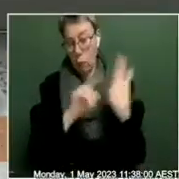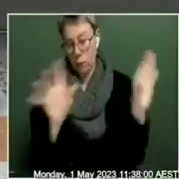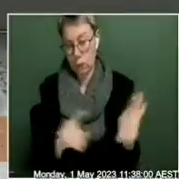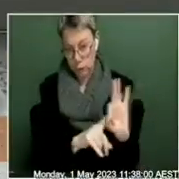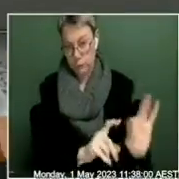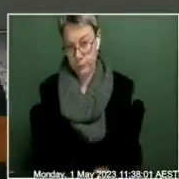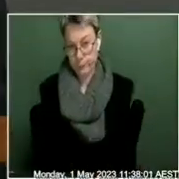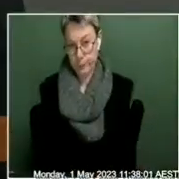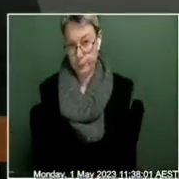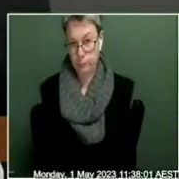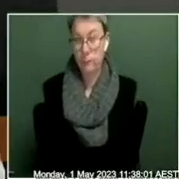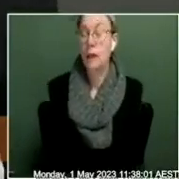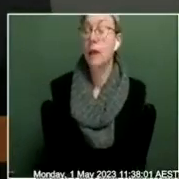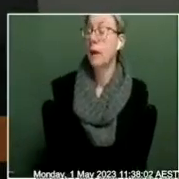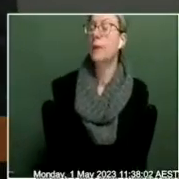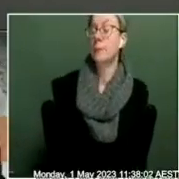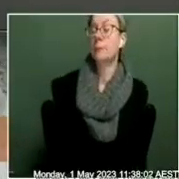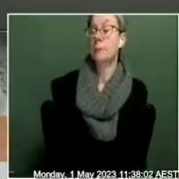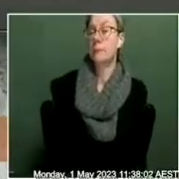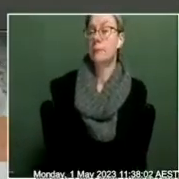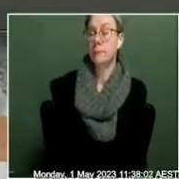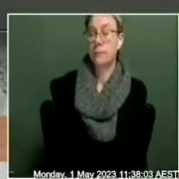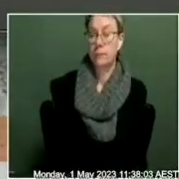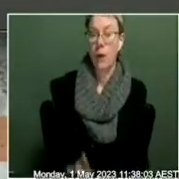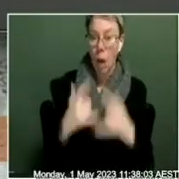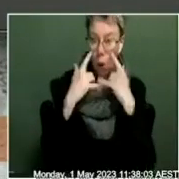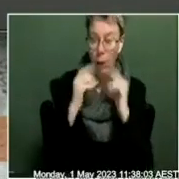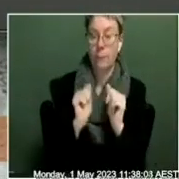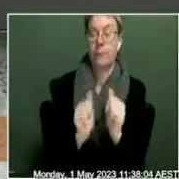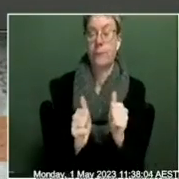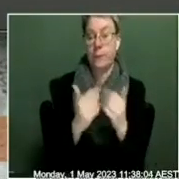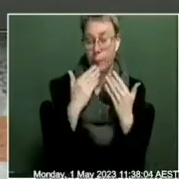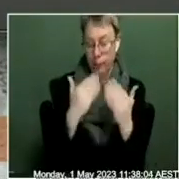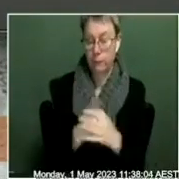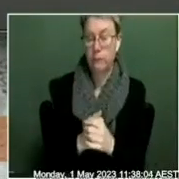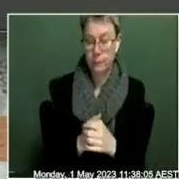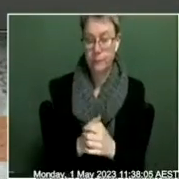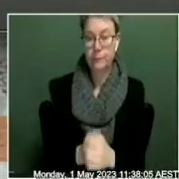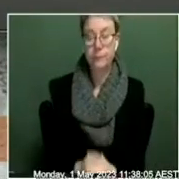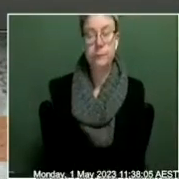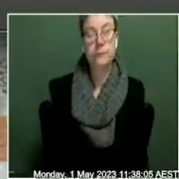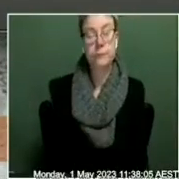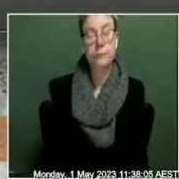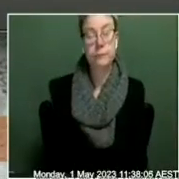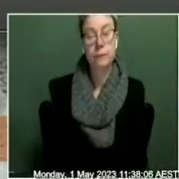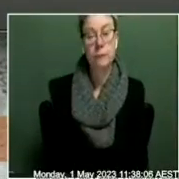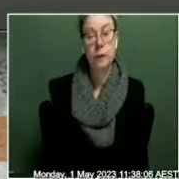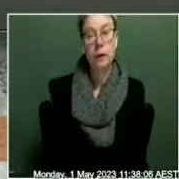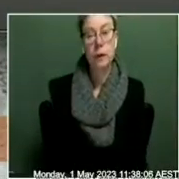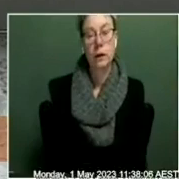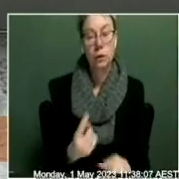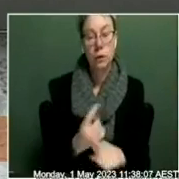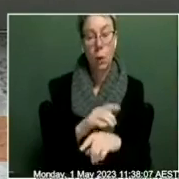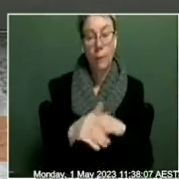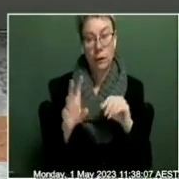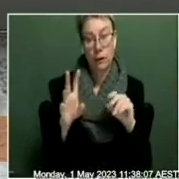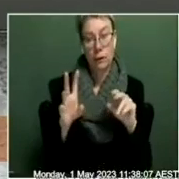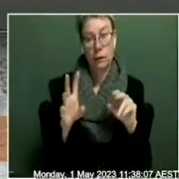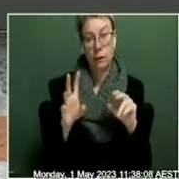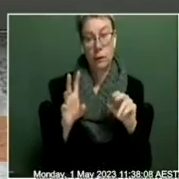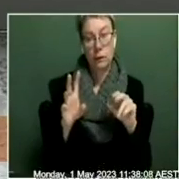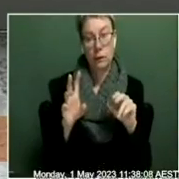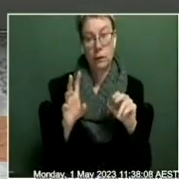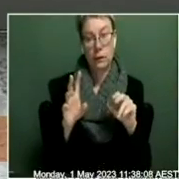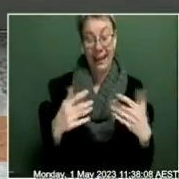the response, the health response in relation to public drunkenness, and we've been talking about the secondary response, which